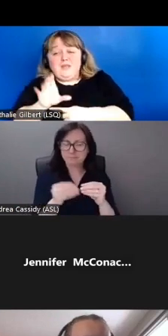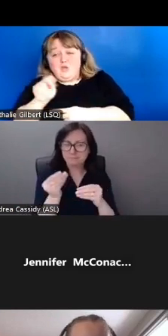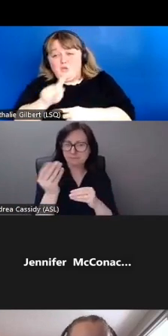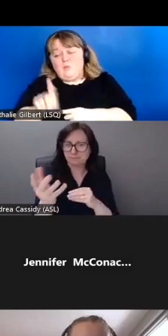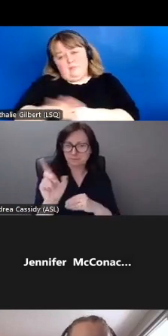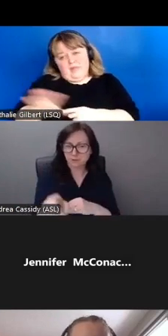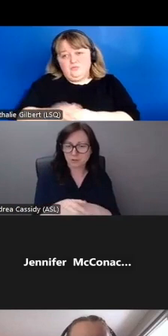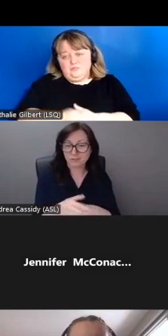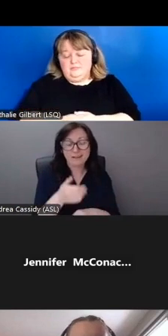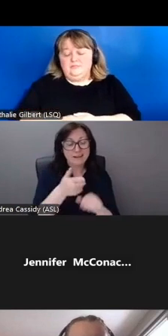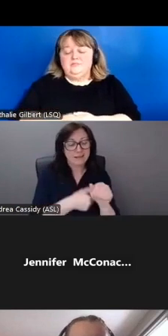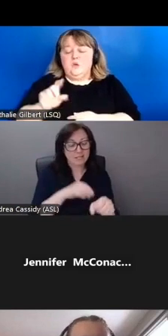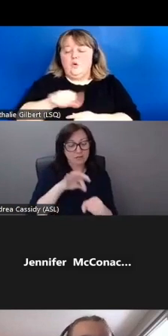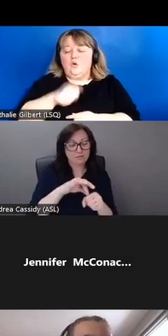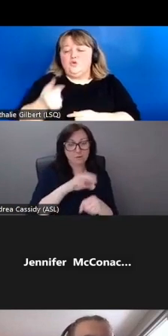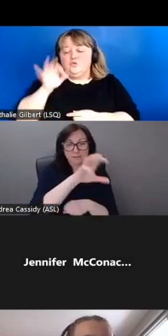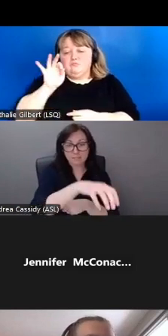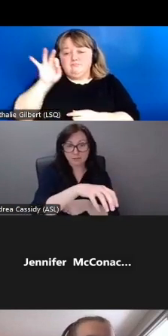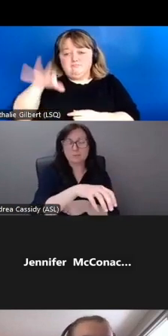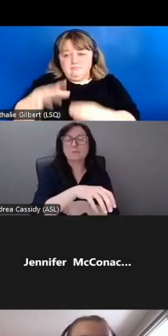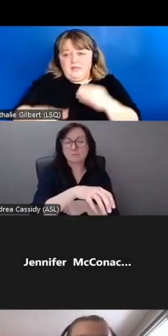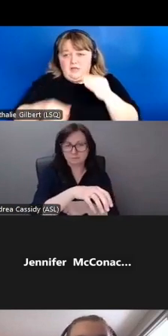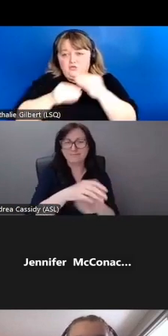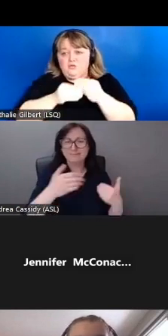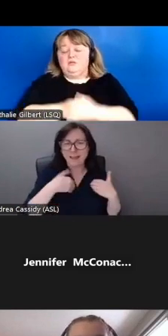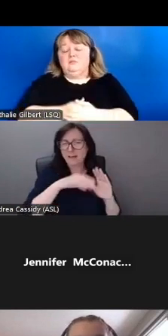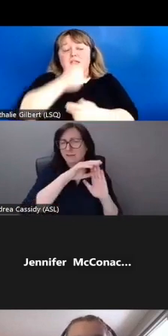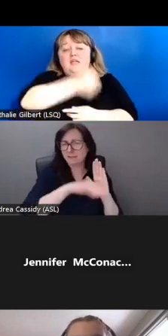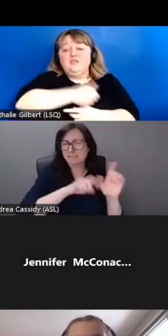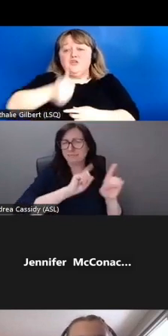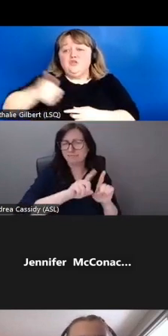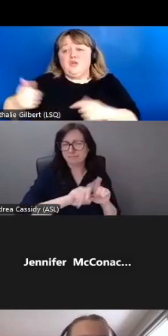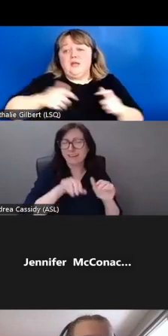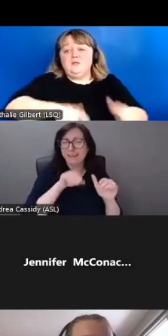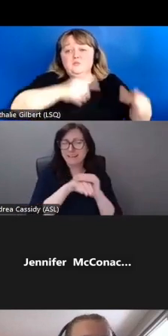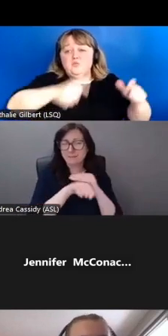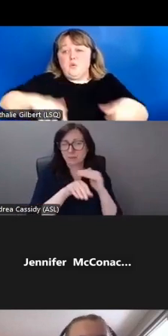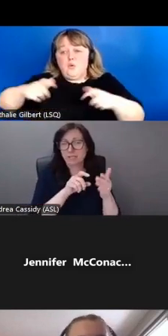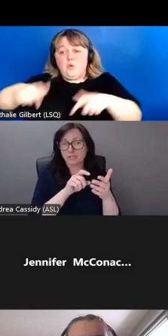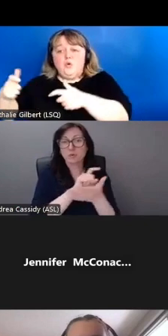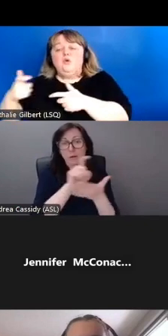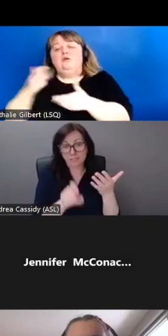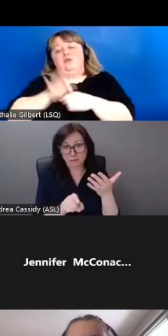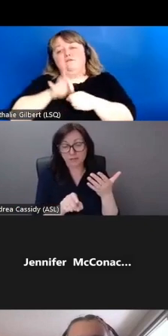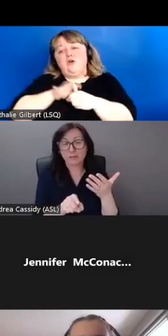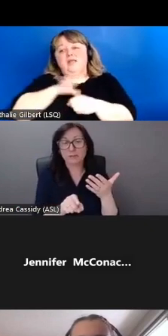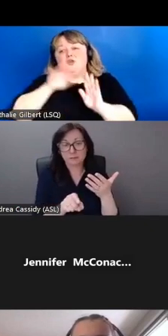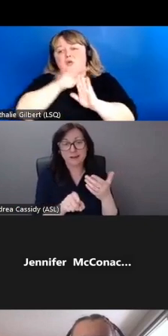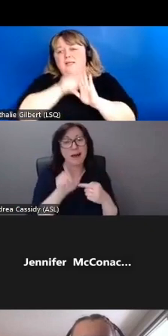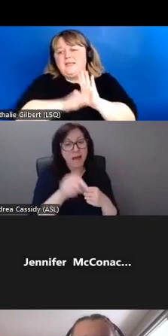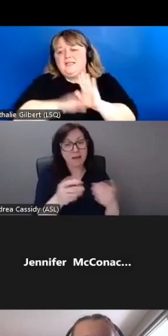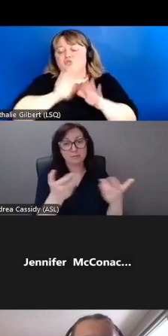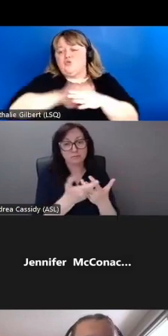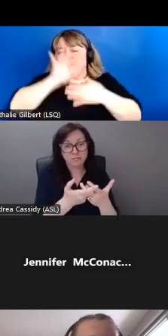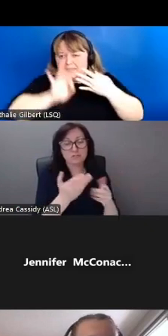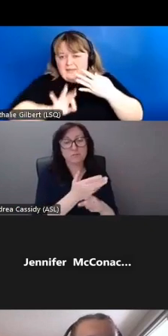single polling station has a list of accessibility criteria that they must meet. on the day